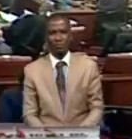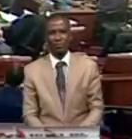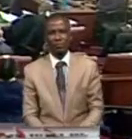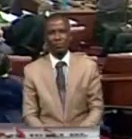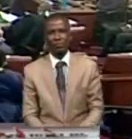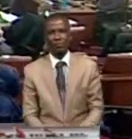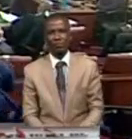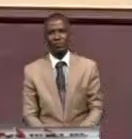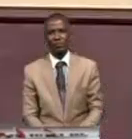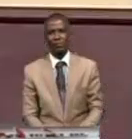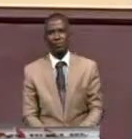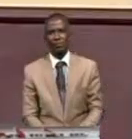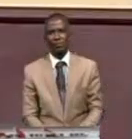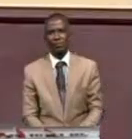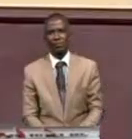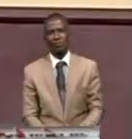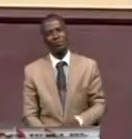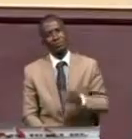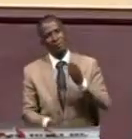my Lord, it's not this